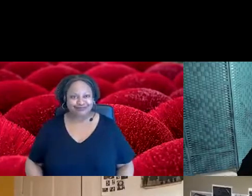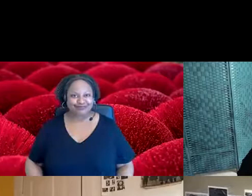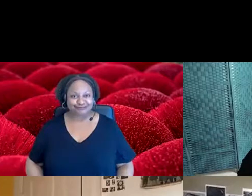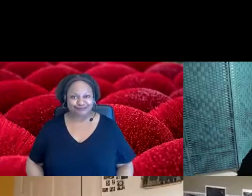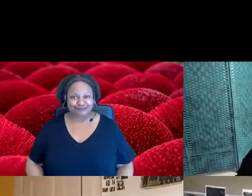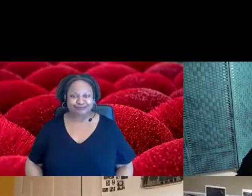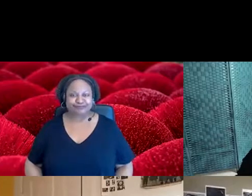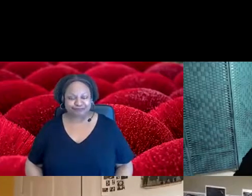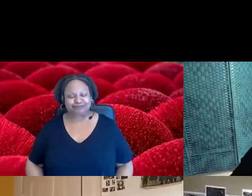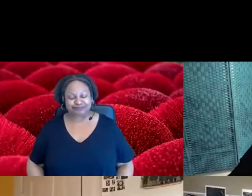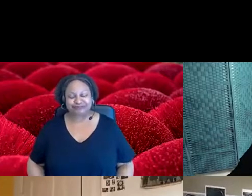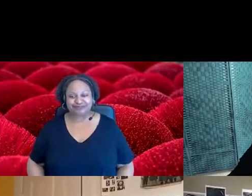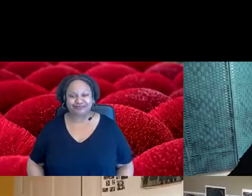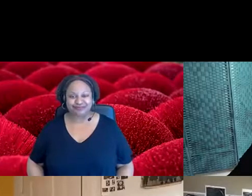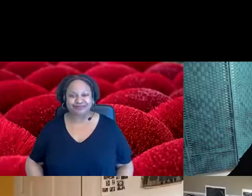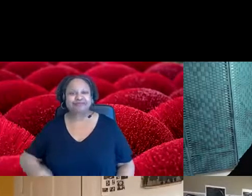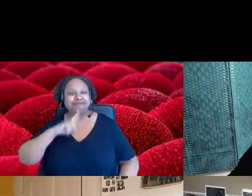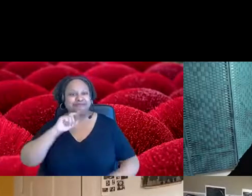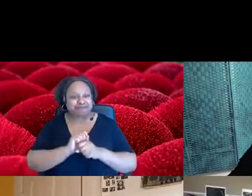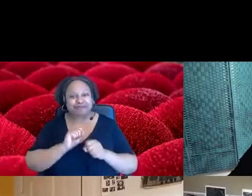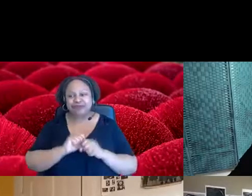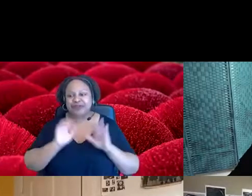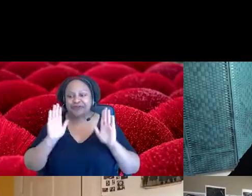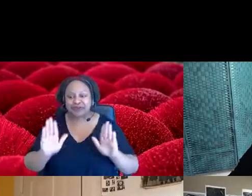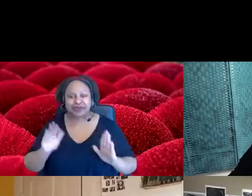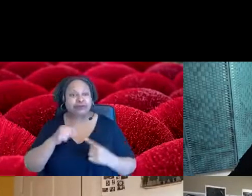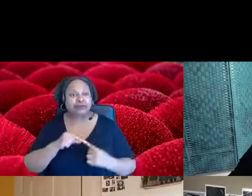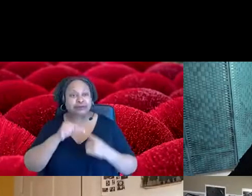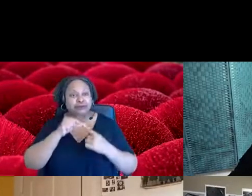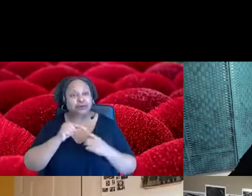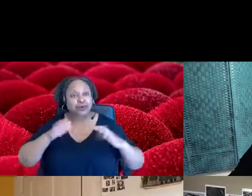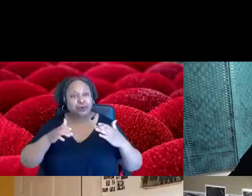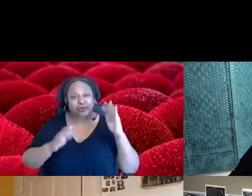It truly is fabulous to have such an exceptional group of creative